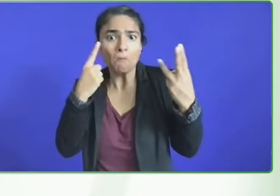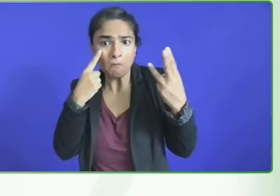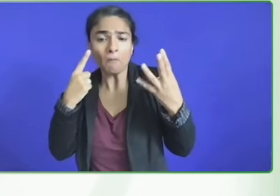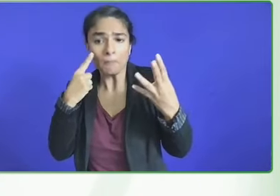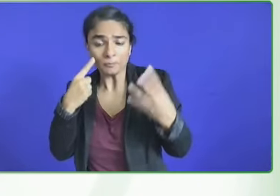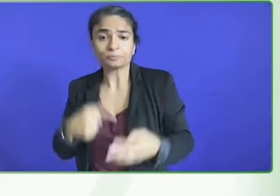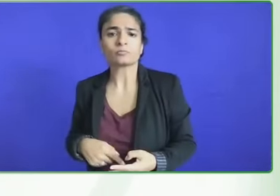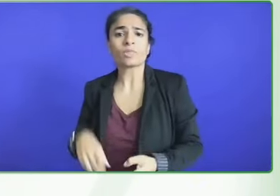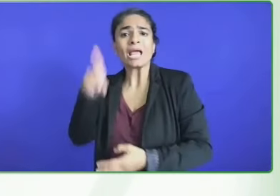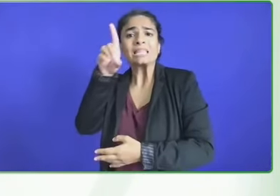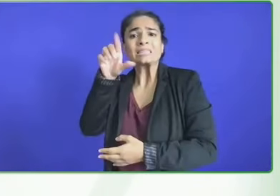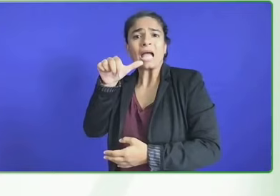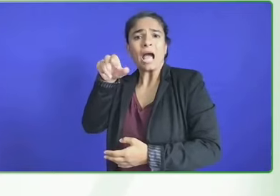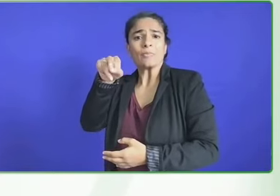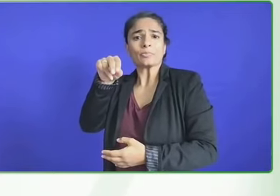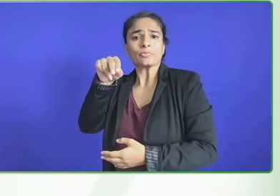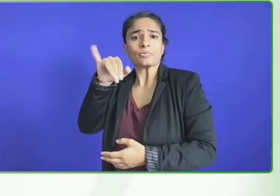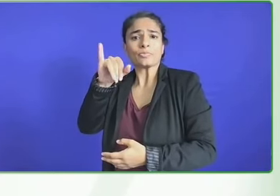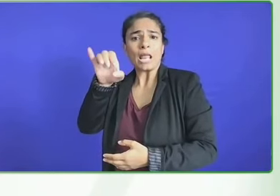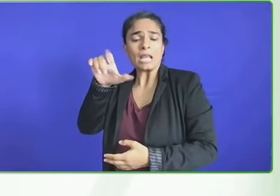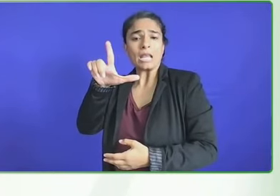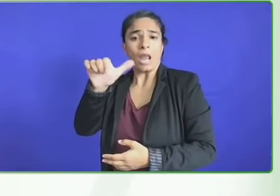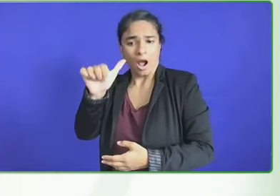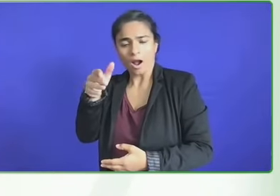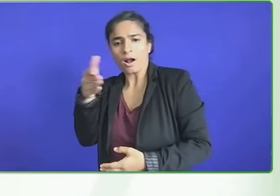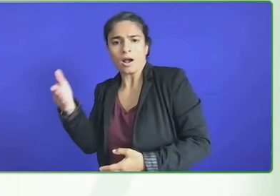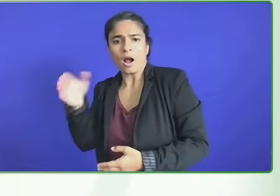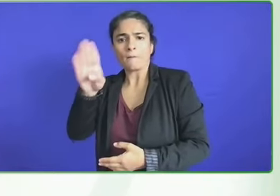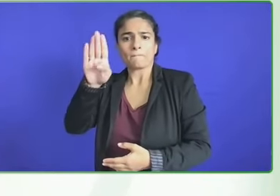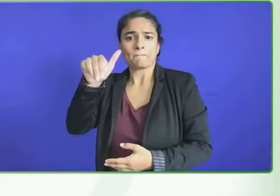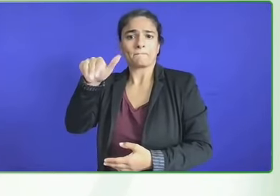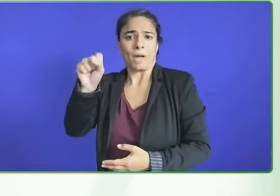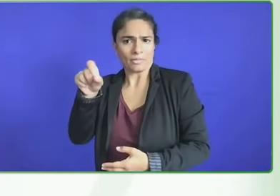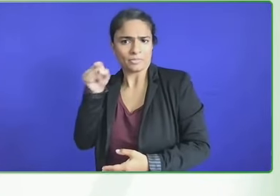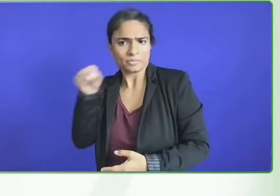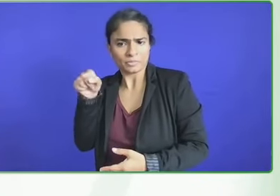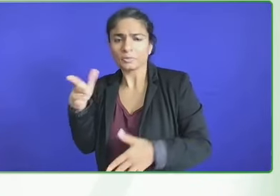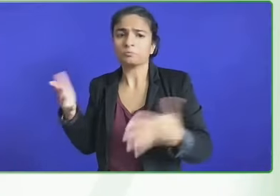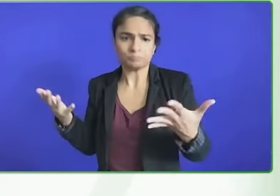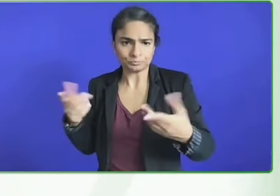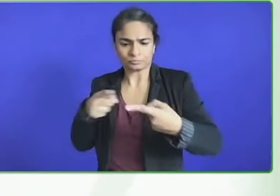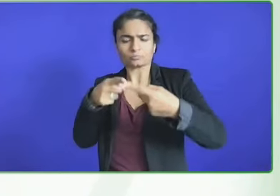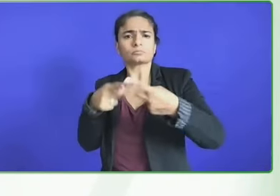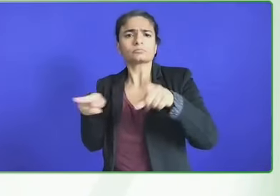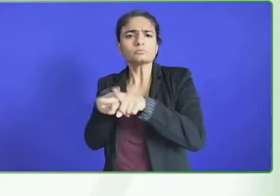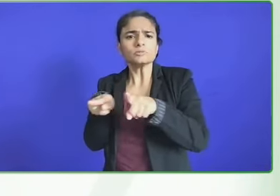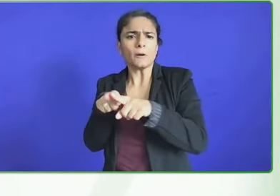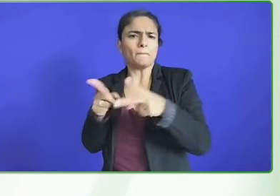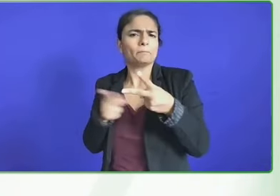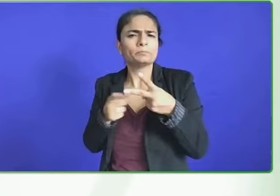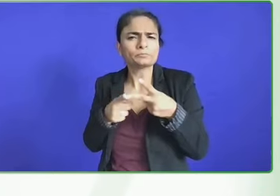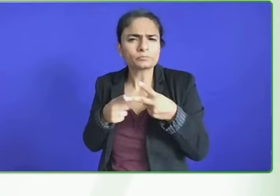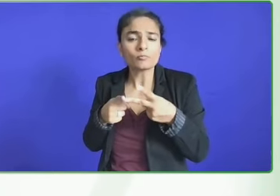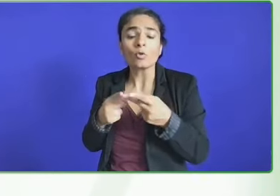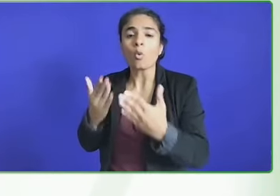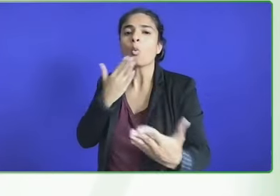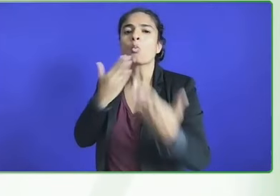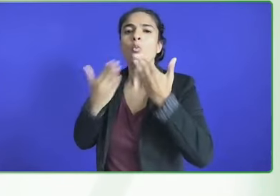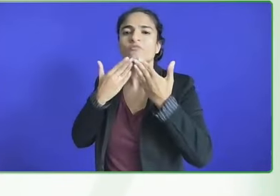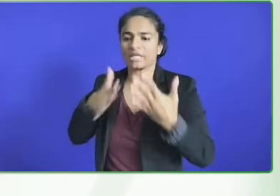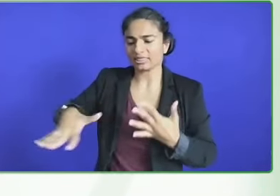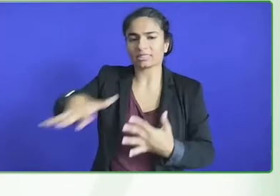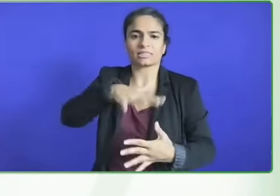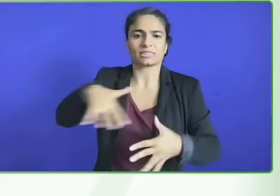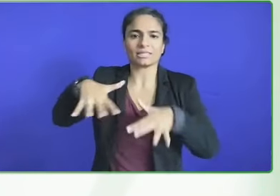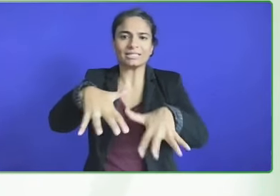can hopefully can present this together also at the side event and at the UN COSP, and let's see where it takes us in the next step. So thank you everyone,